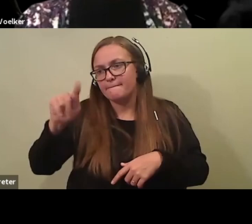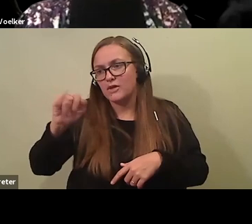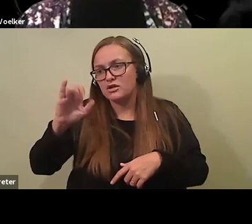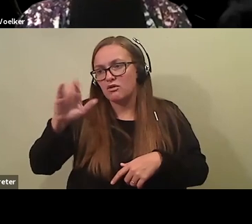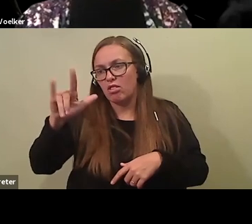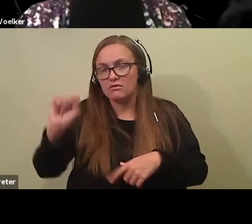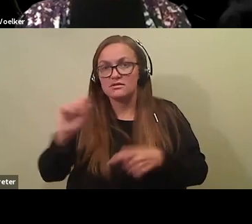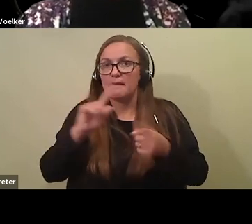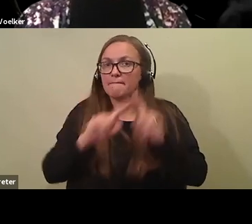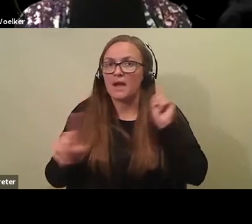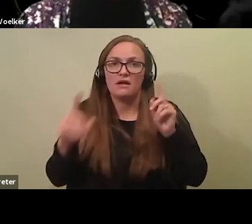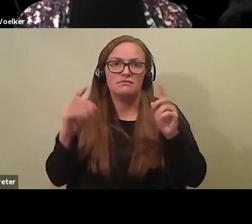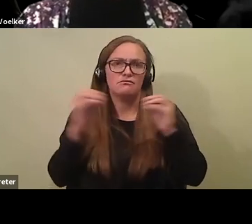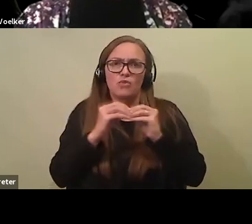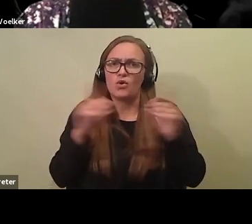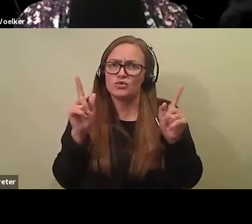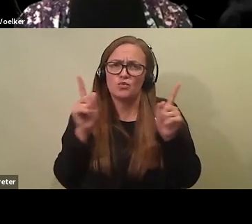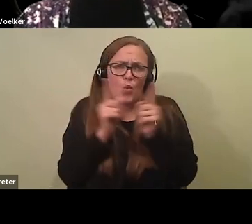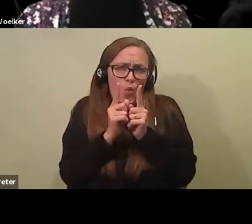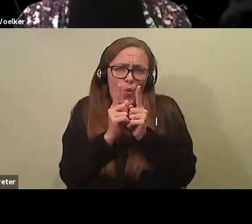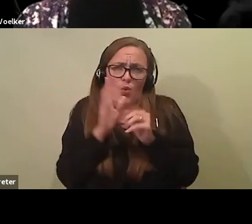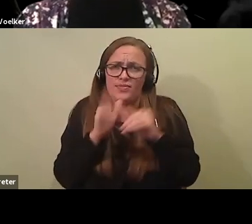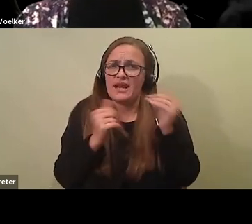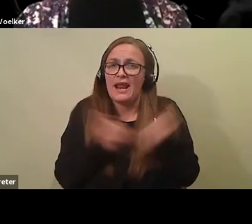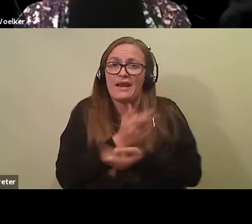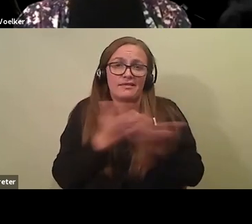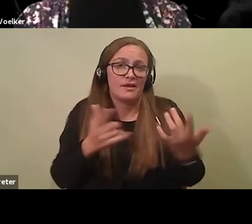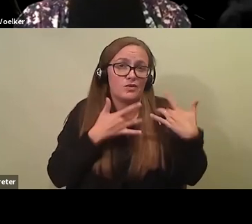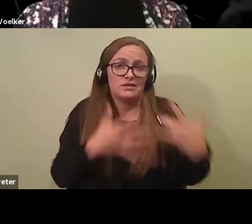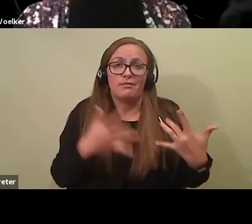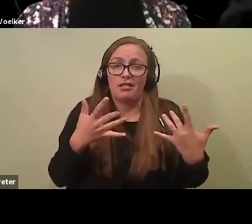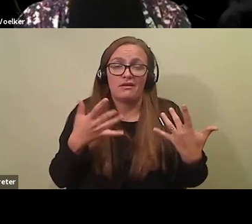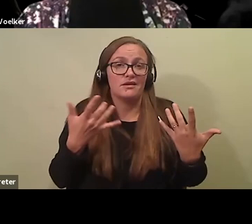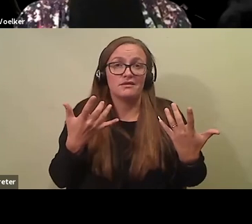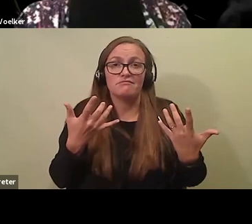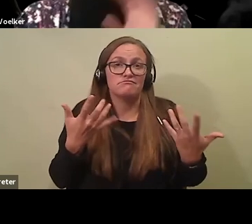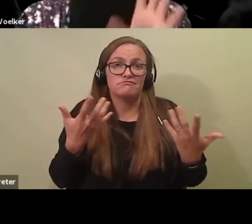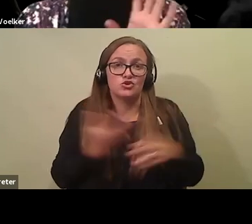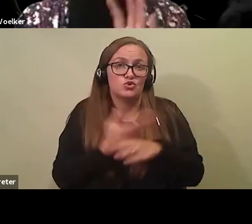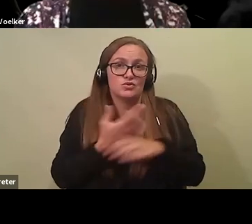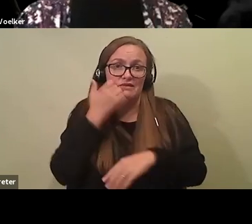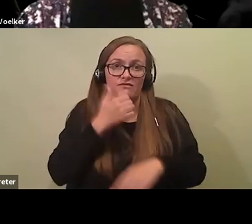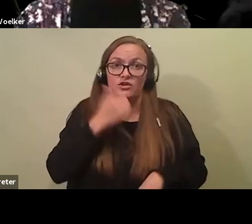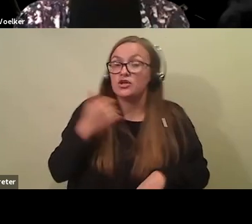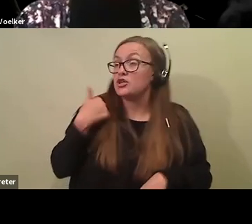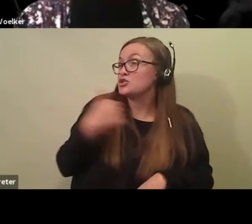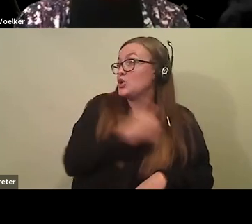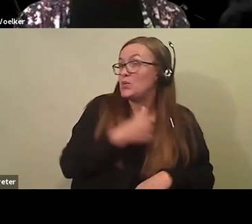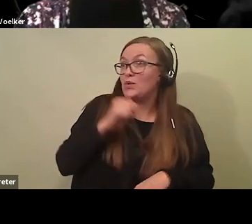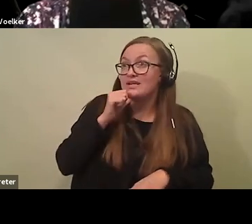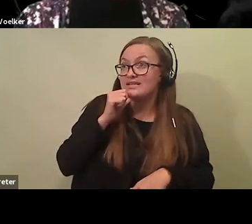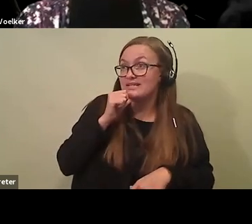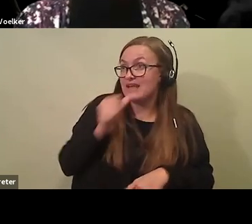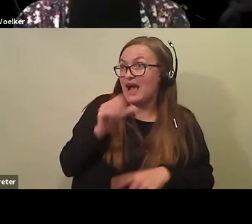anything that we normally handle in regular daily life. So we're not traveling spaceships quite yet with those